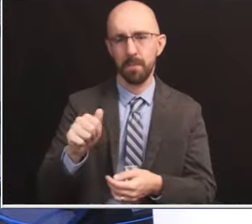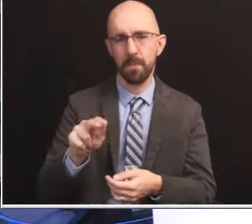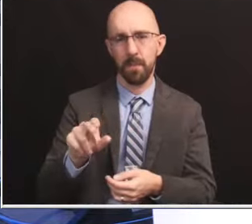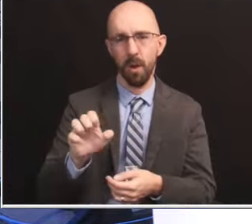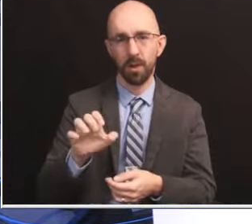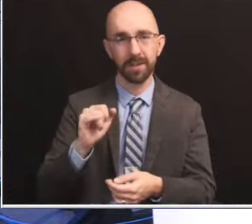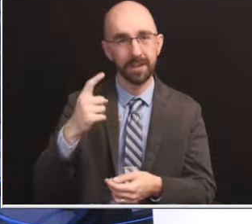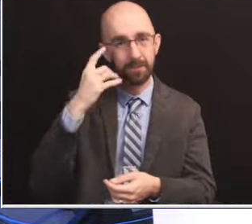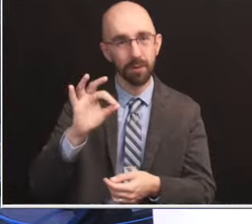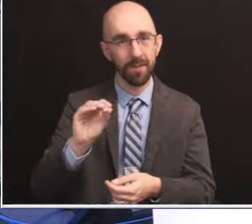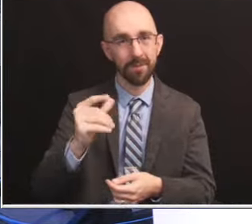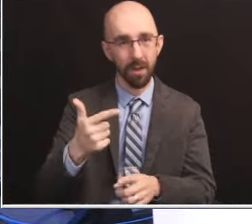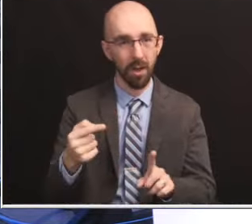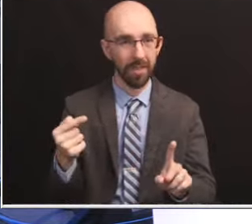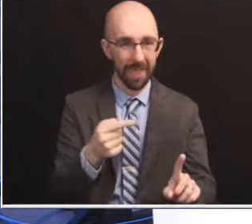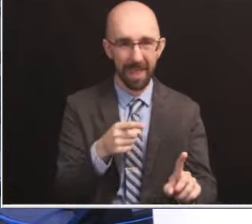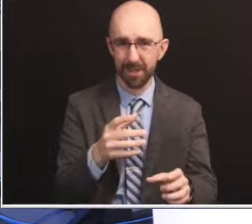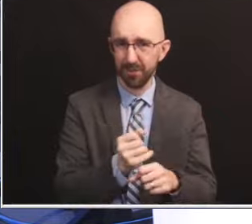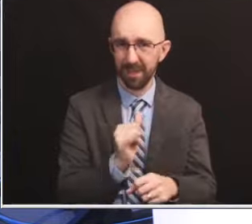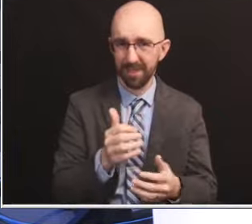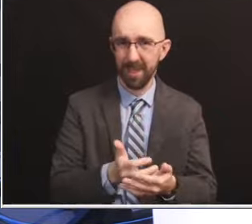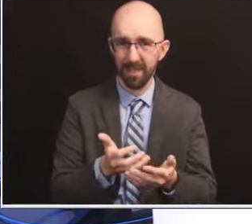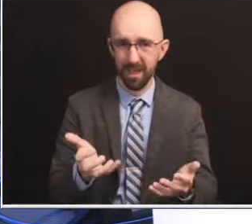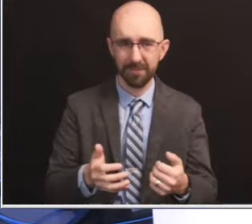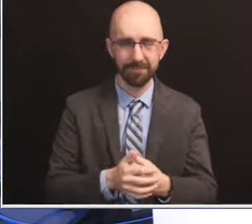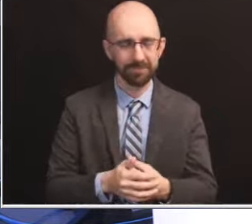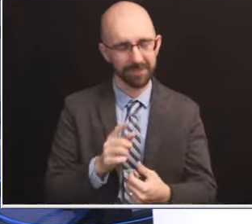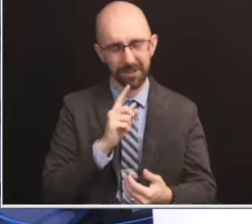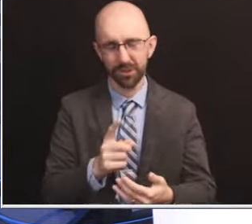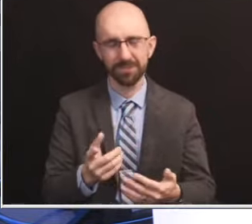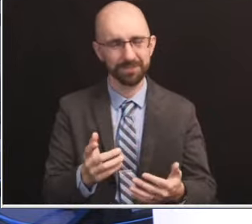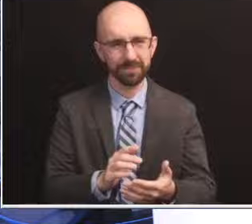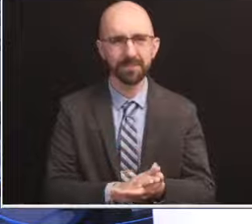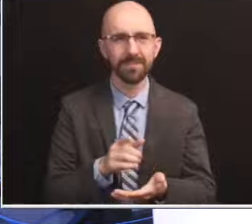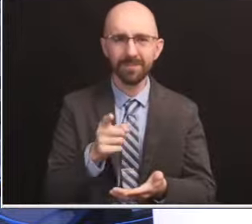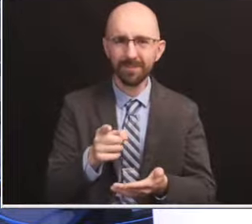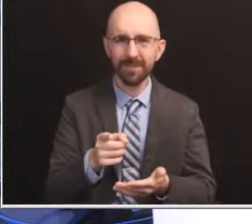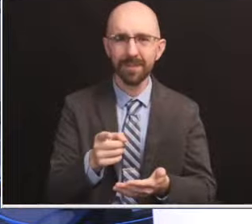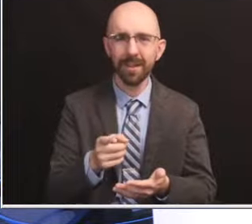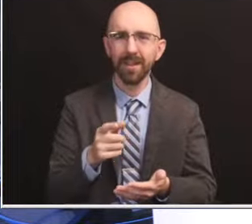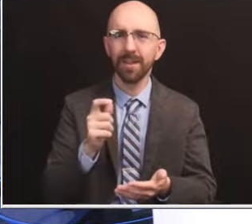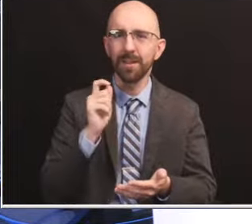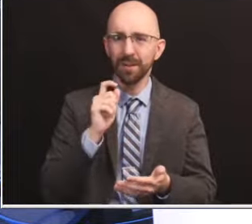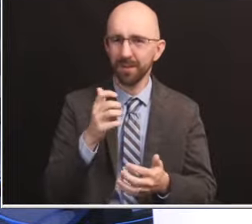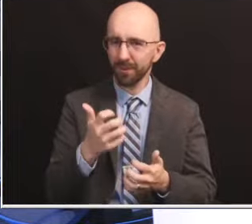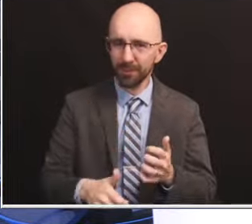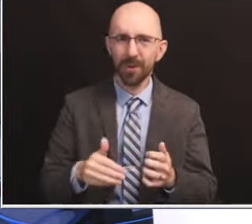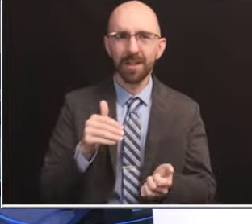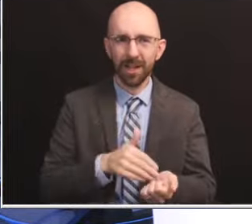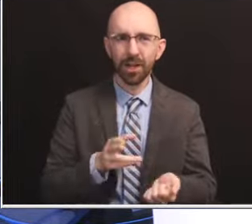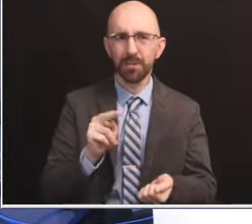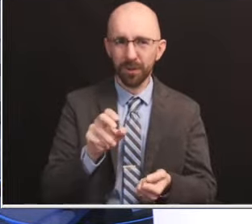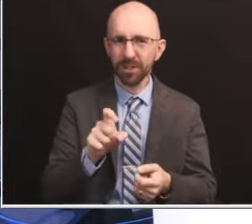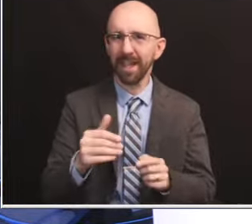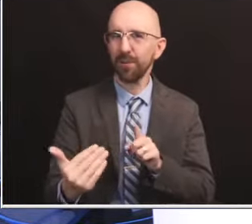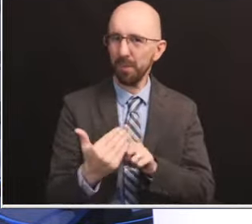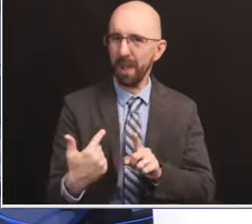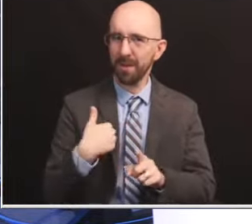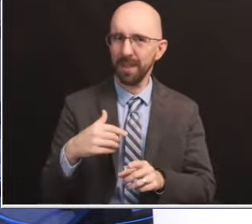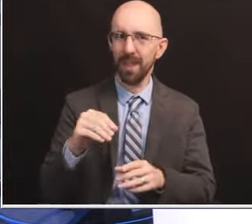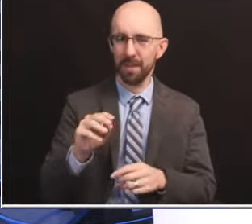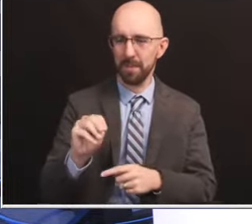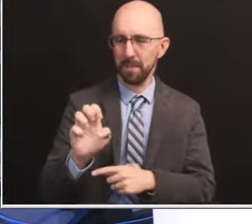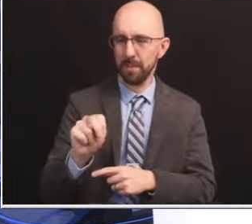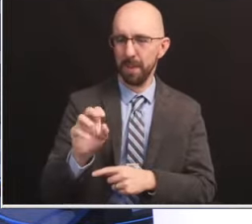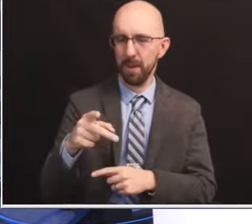fog. Do you get that a lot? Sure. And by the way, how cruel that Dr. Burns had to remind me I was in menopause.